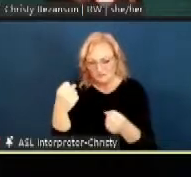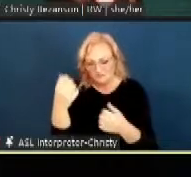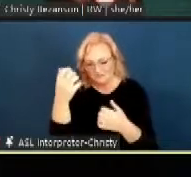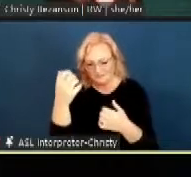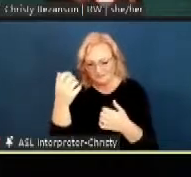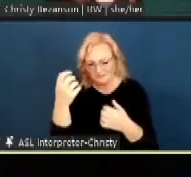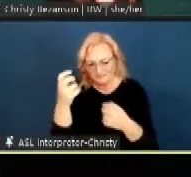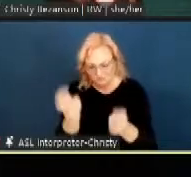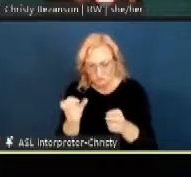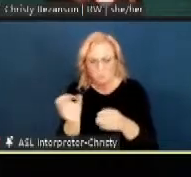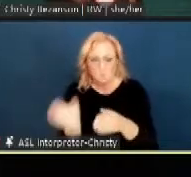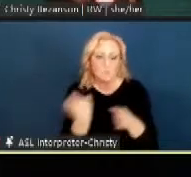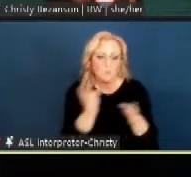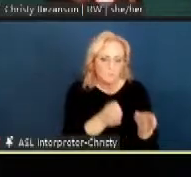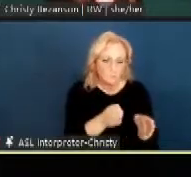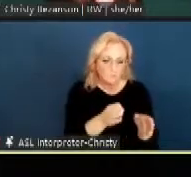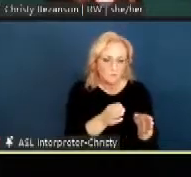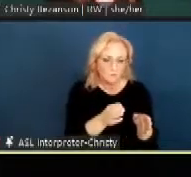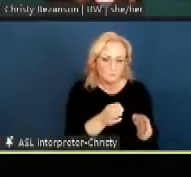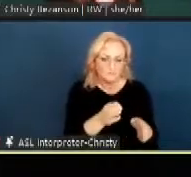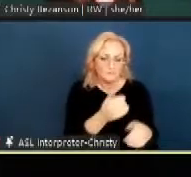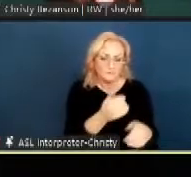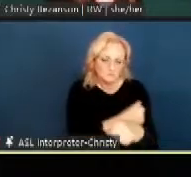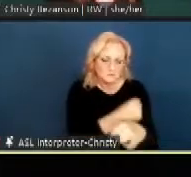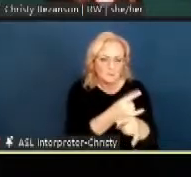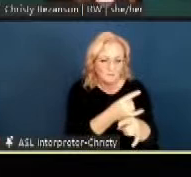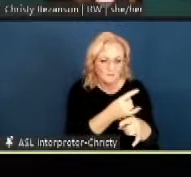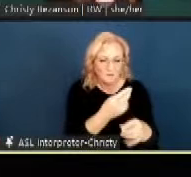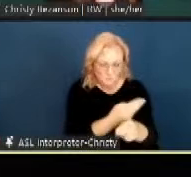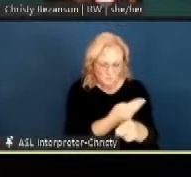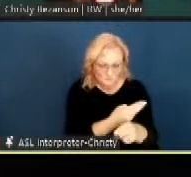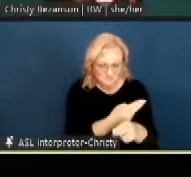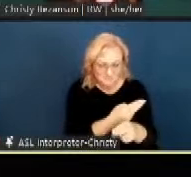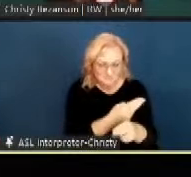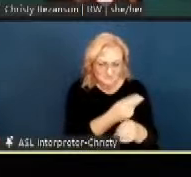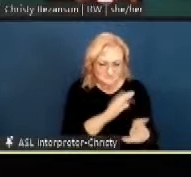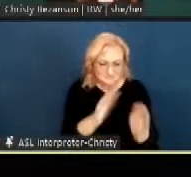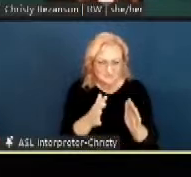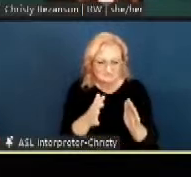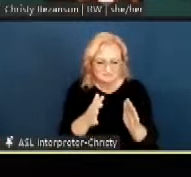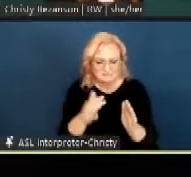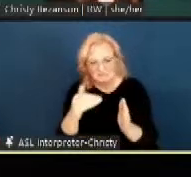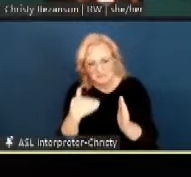chemical dependency issue? Is it less than half? Do you have any sense of that?